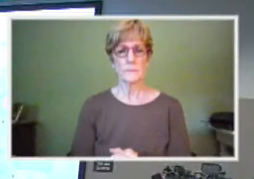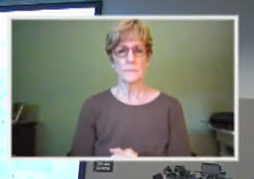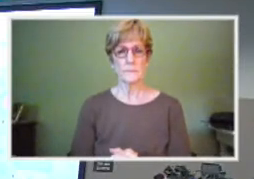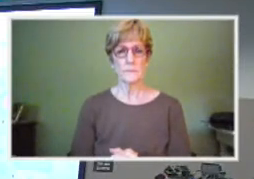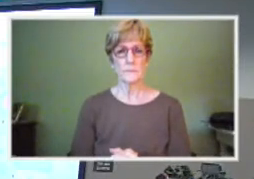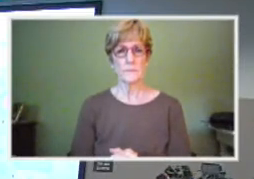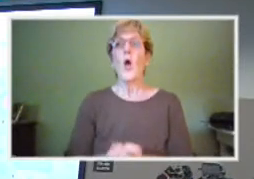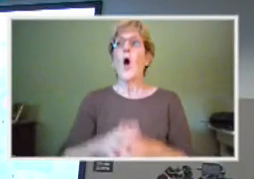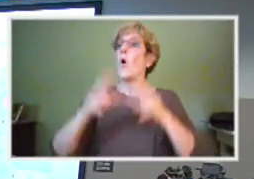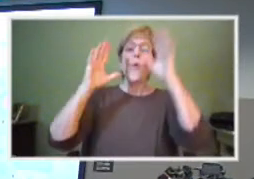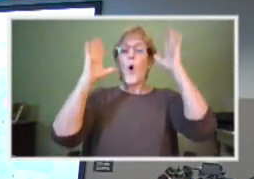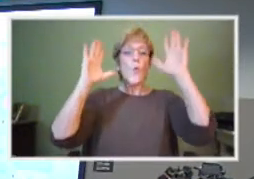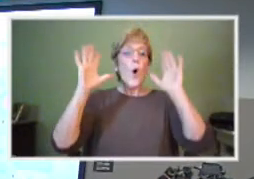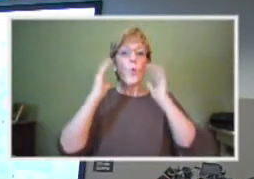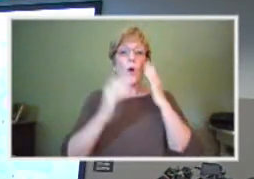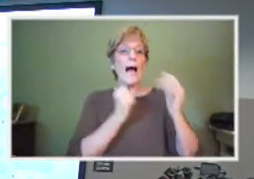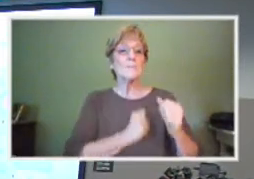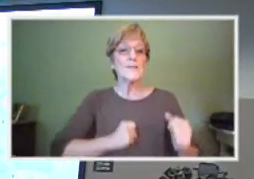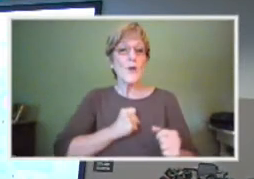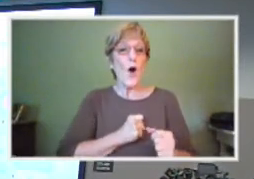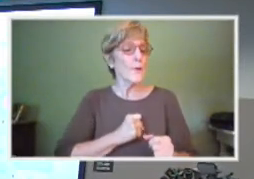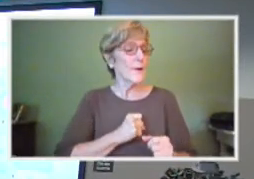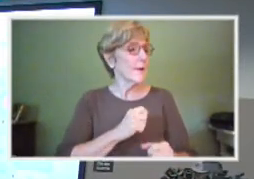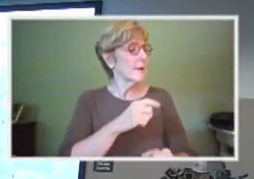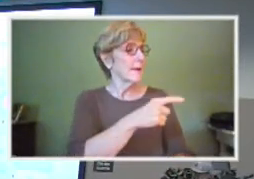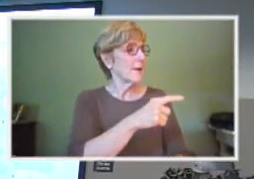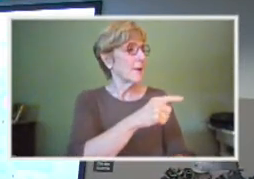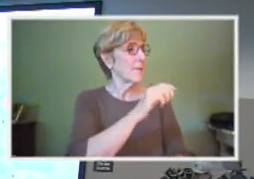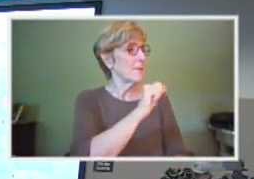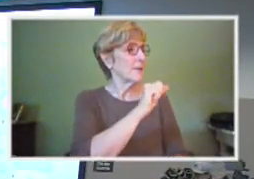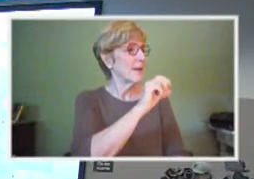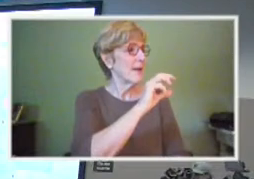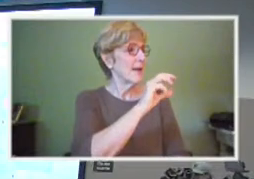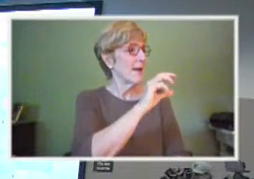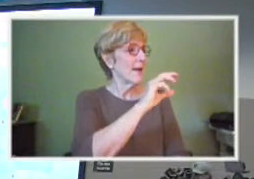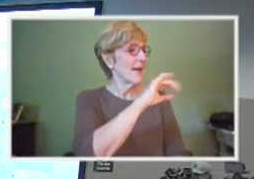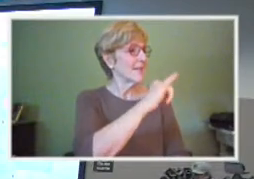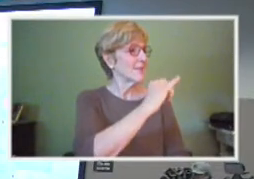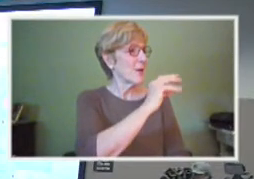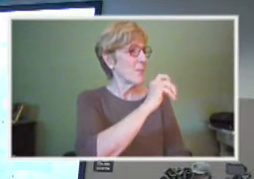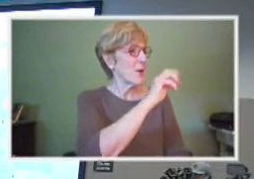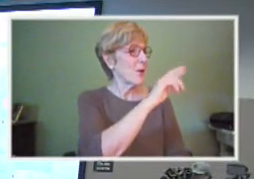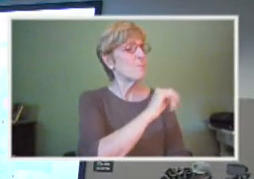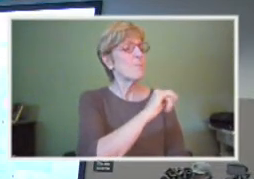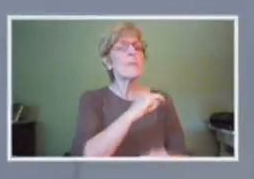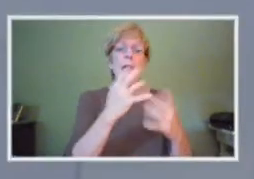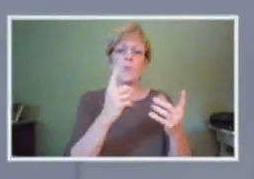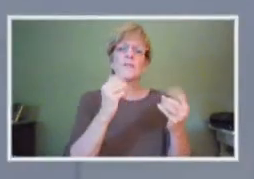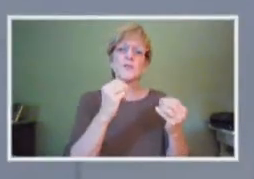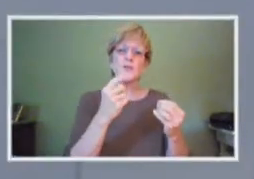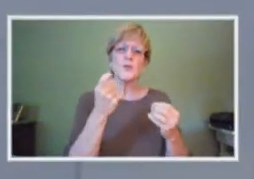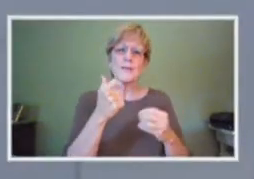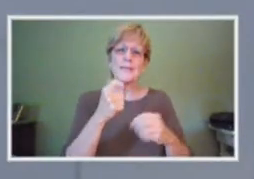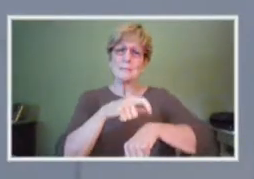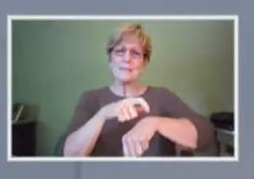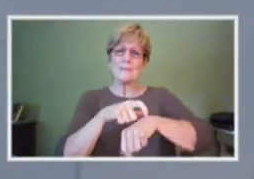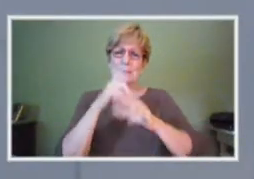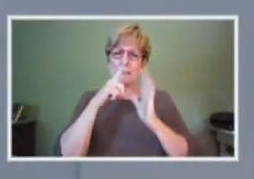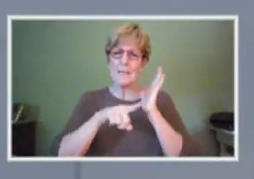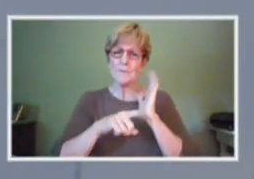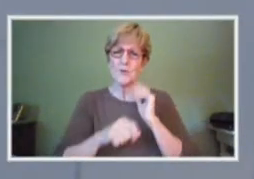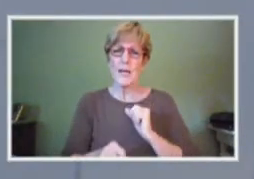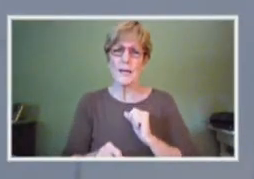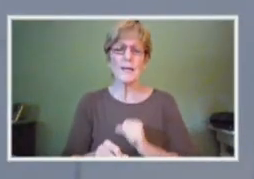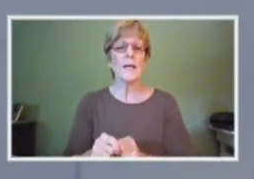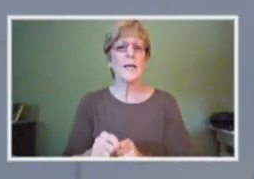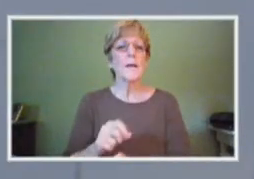Oh, I'm sorry, Ms. Ajmera. Oh, gosh. I do want to do a little bit of a time check. If